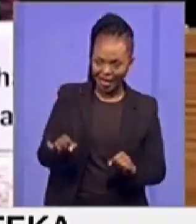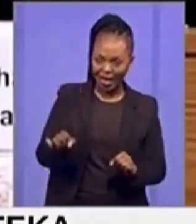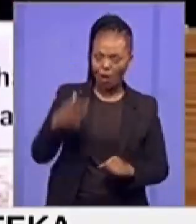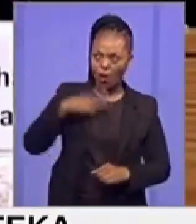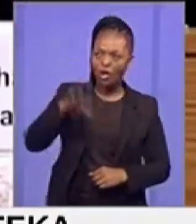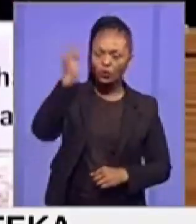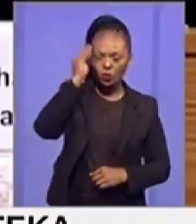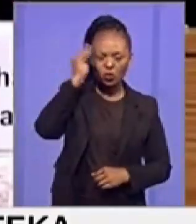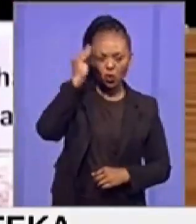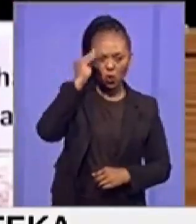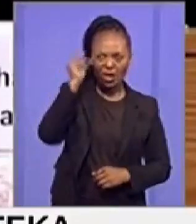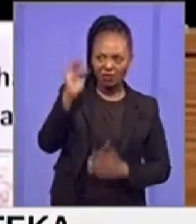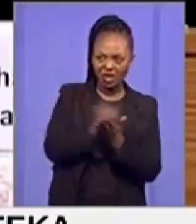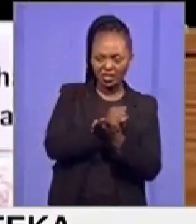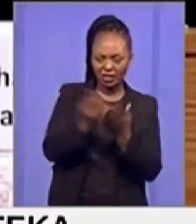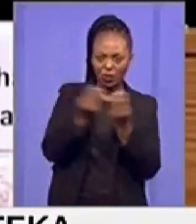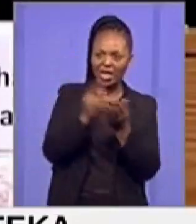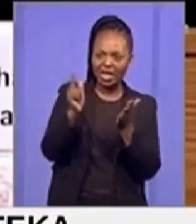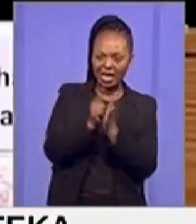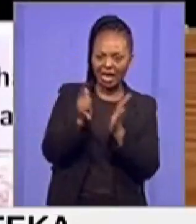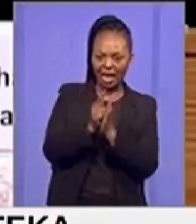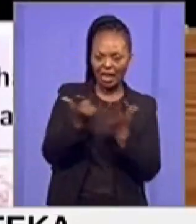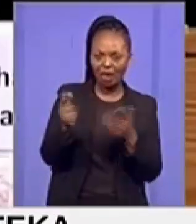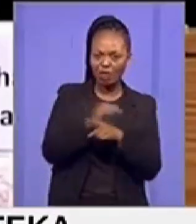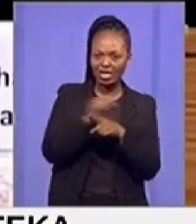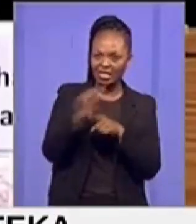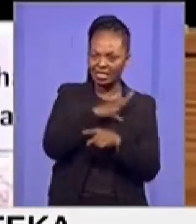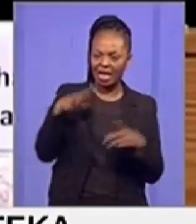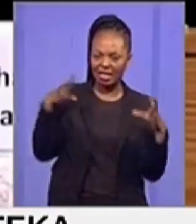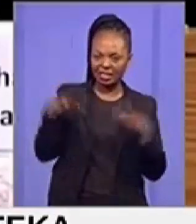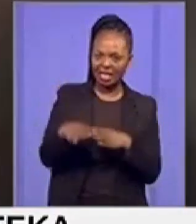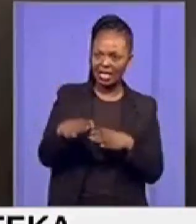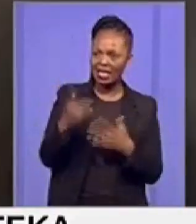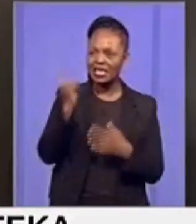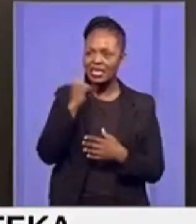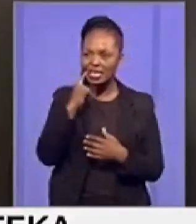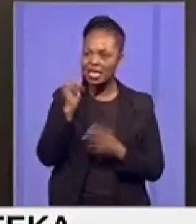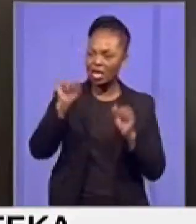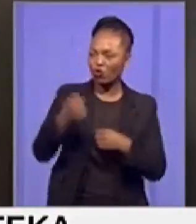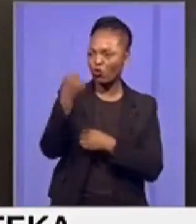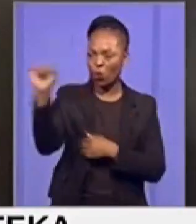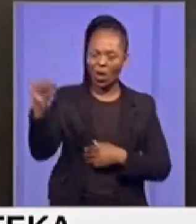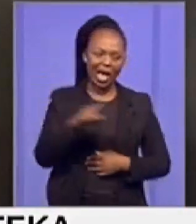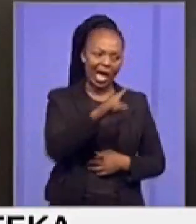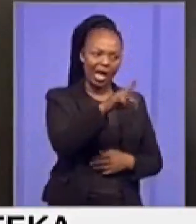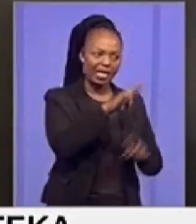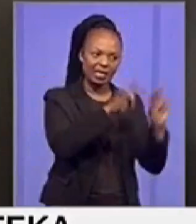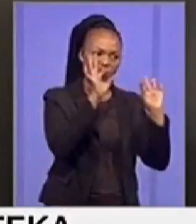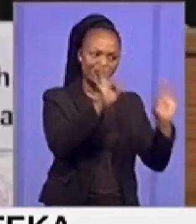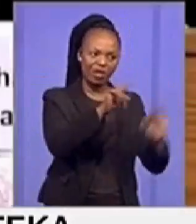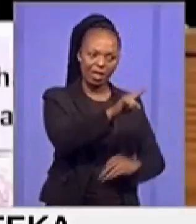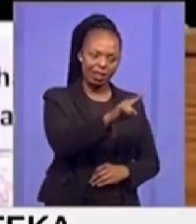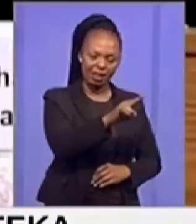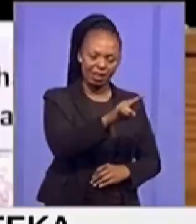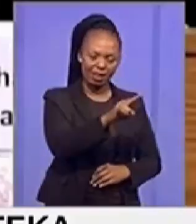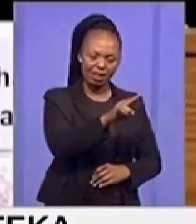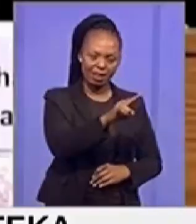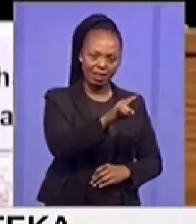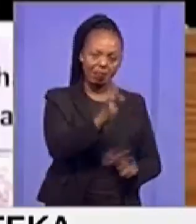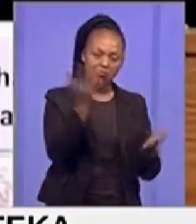if you are registered as such with the Legal Practice Council. That's all. It's a simple yes or no. It's immaterial. So I'll